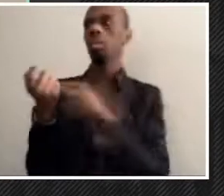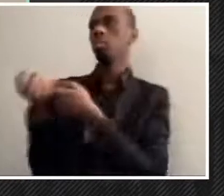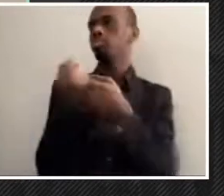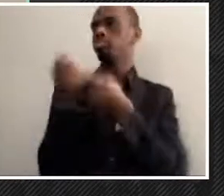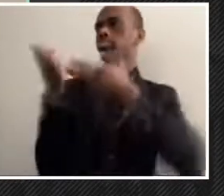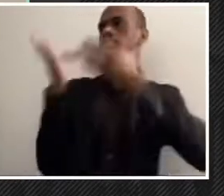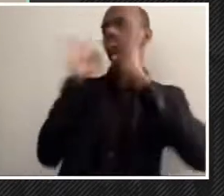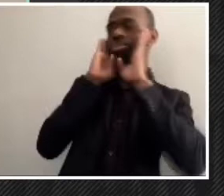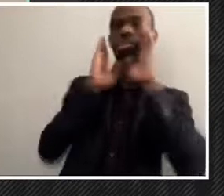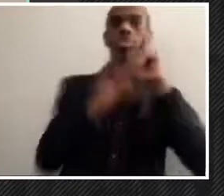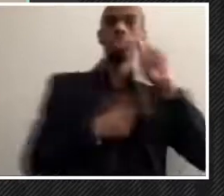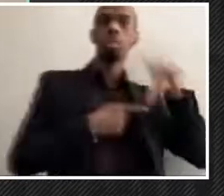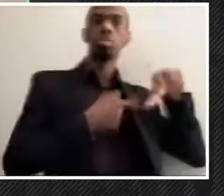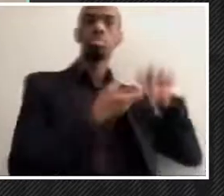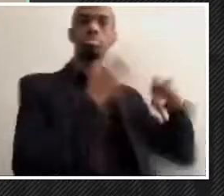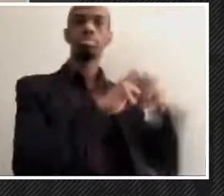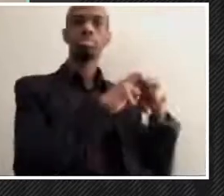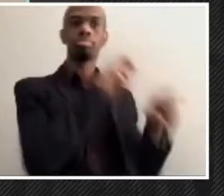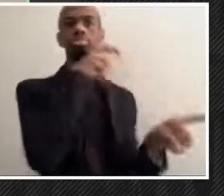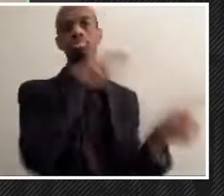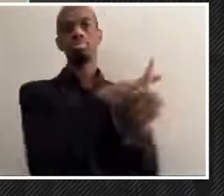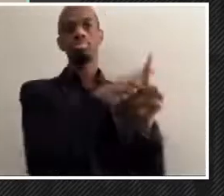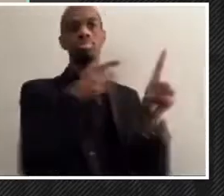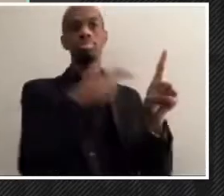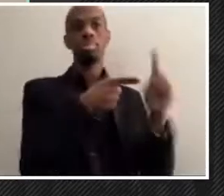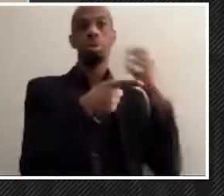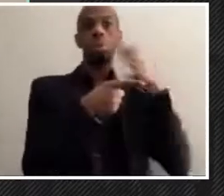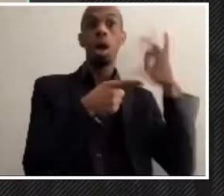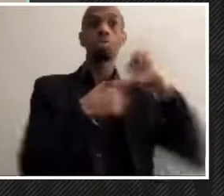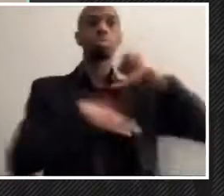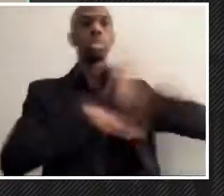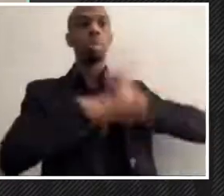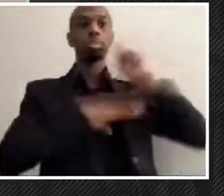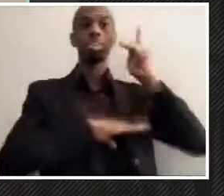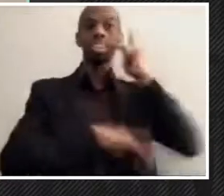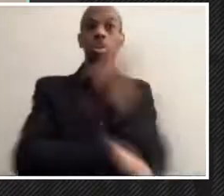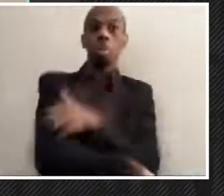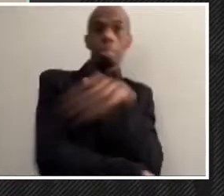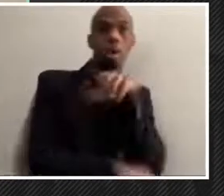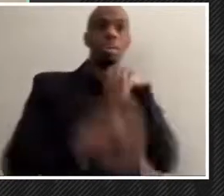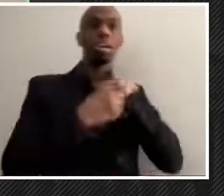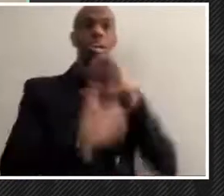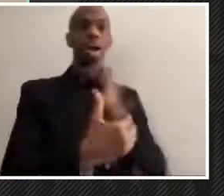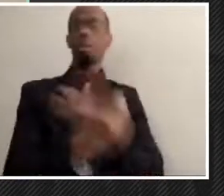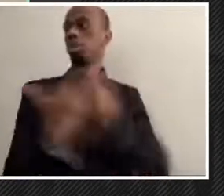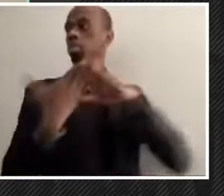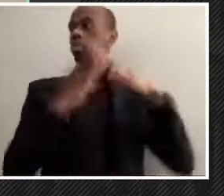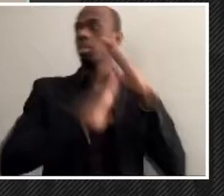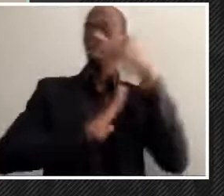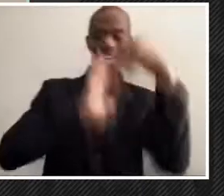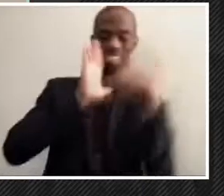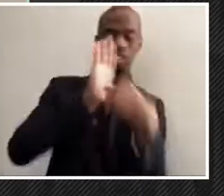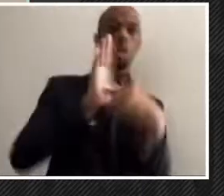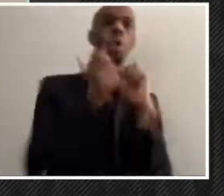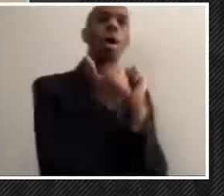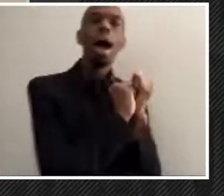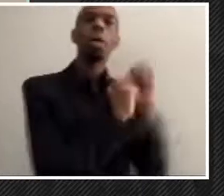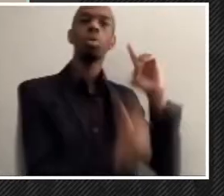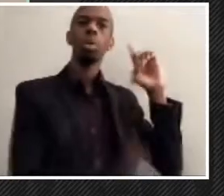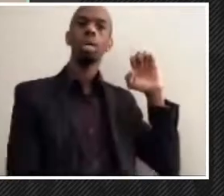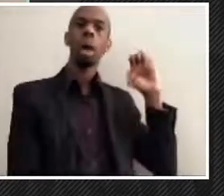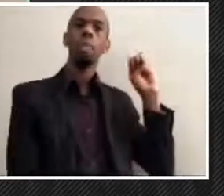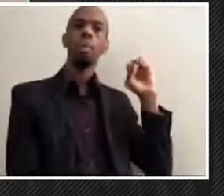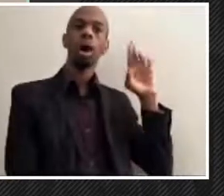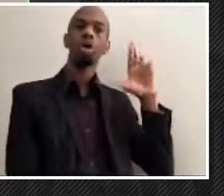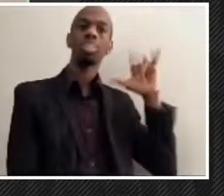to build political power in our communities, to demonstrate that this is what democracy looks like, to make sure that we're